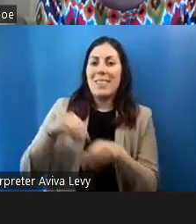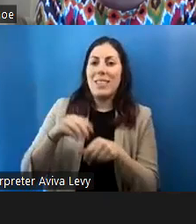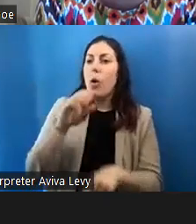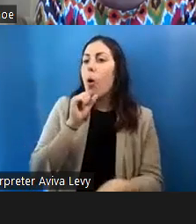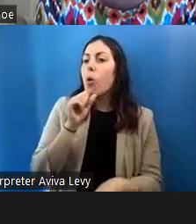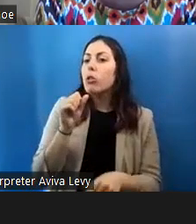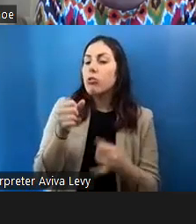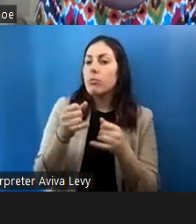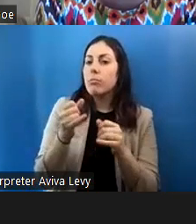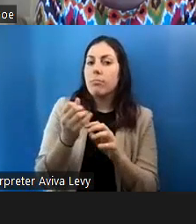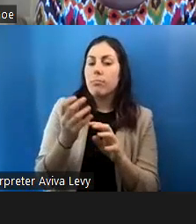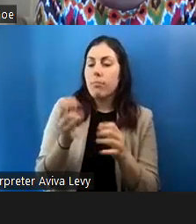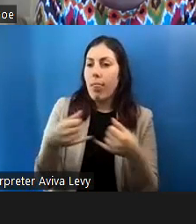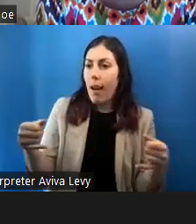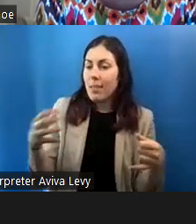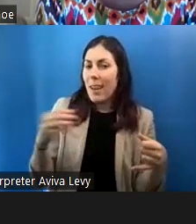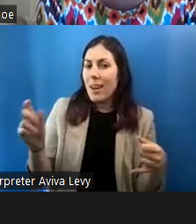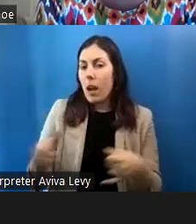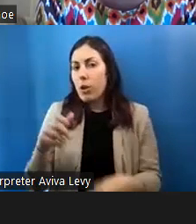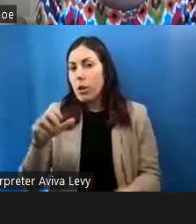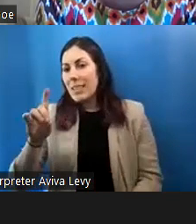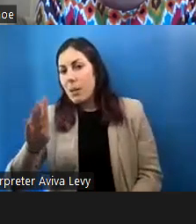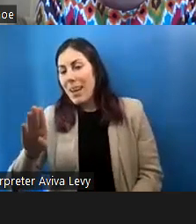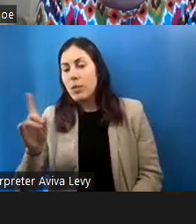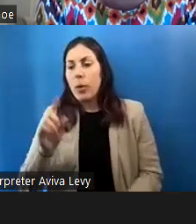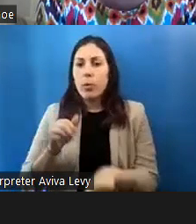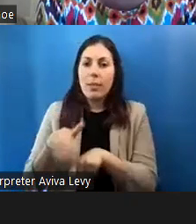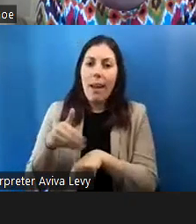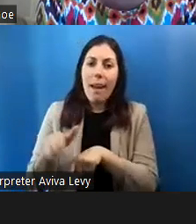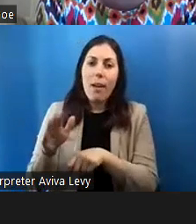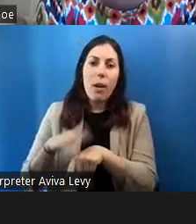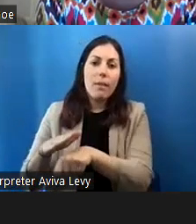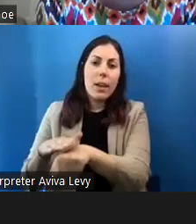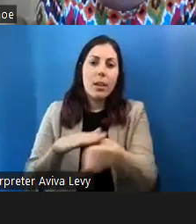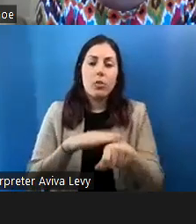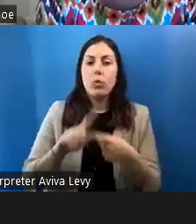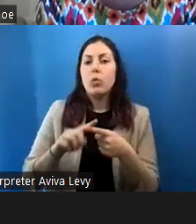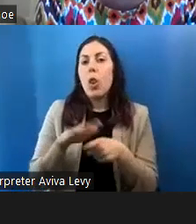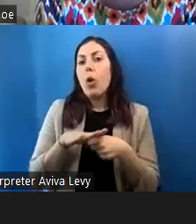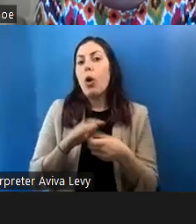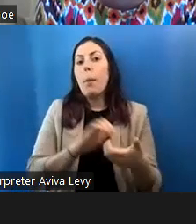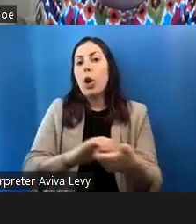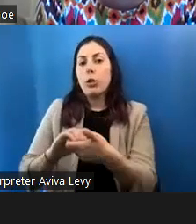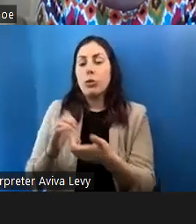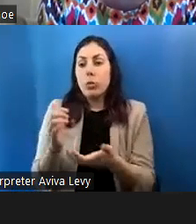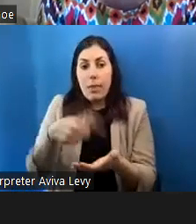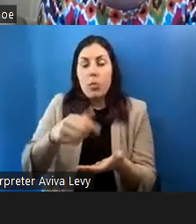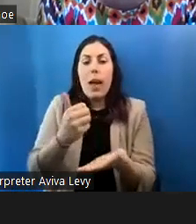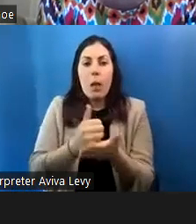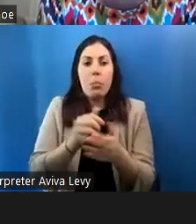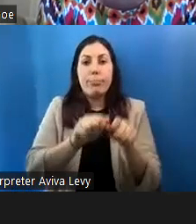email database that was also used, and notifications were sent to all of our local partners to help us distribute.